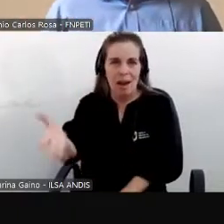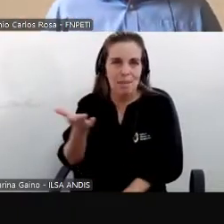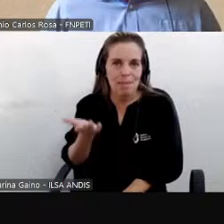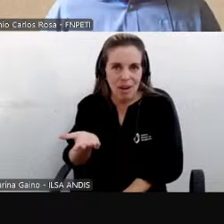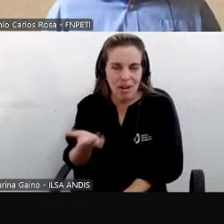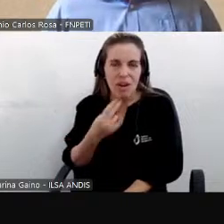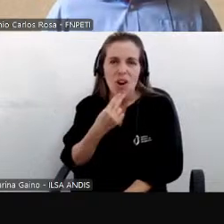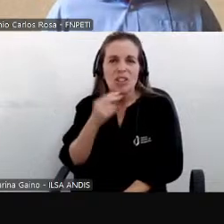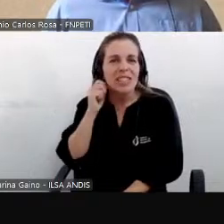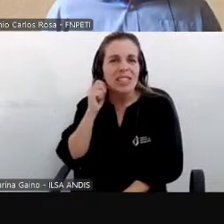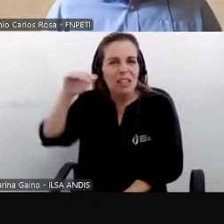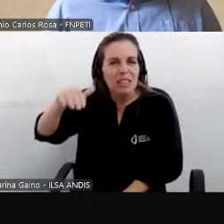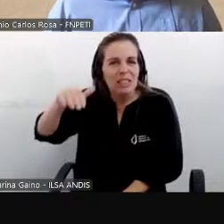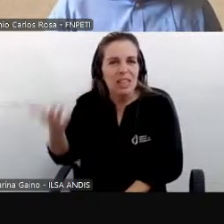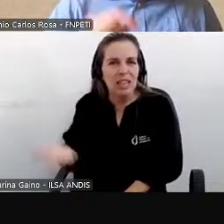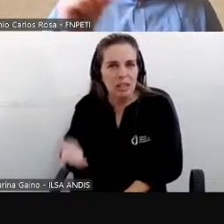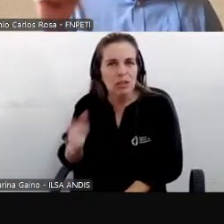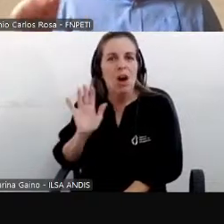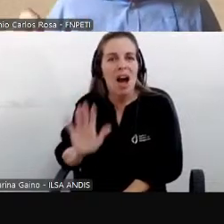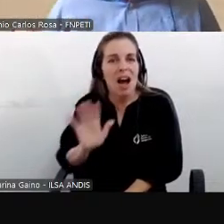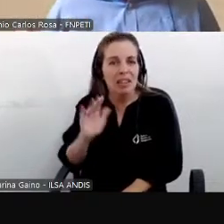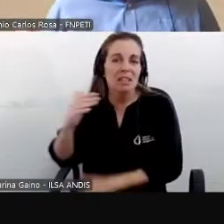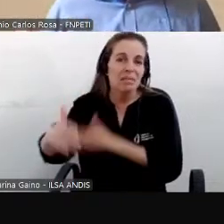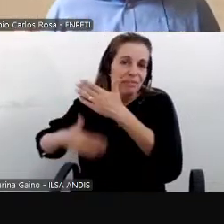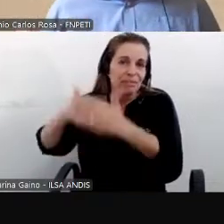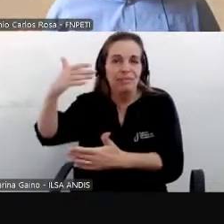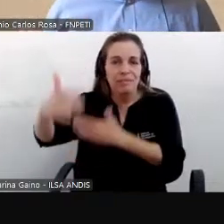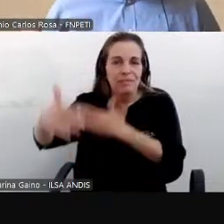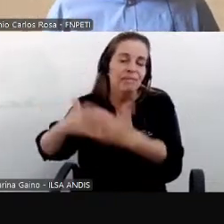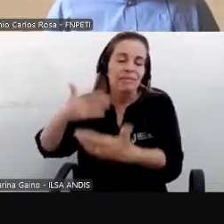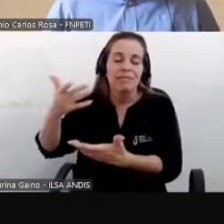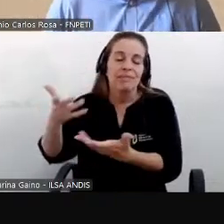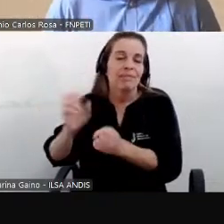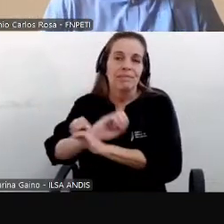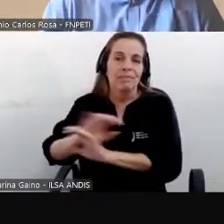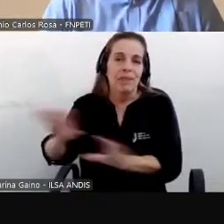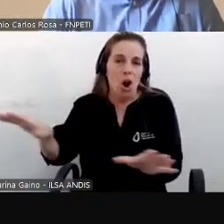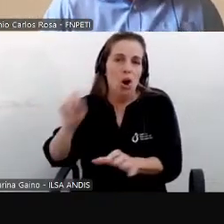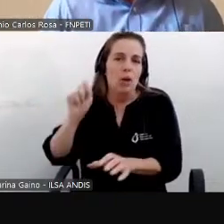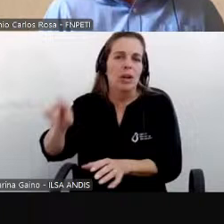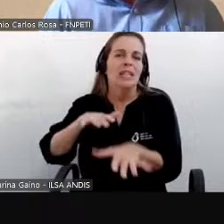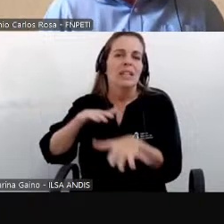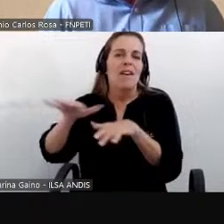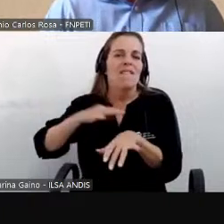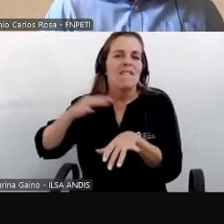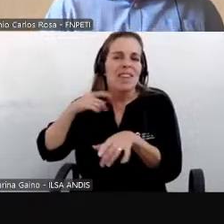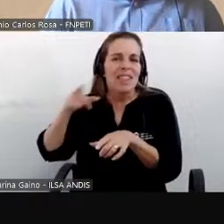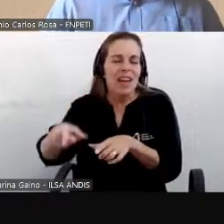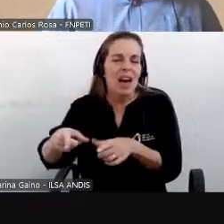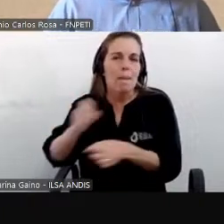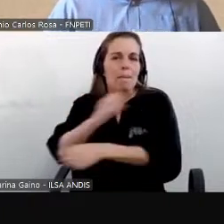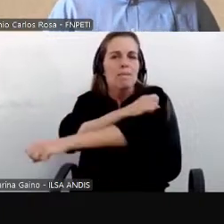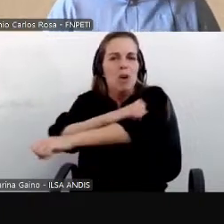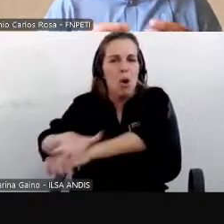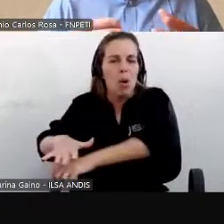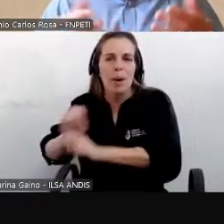to obtain better work opportunities. And that made them even more vulnerable